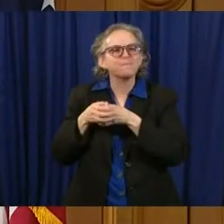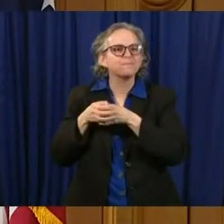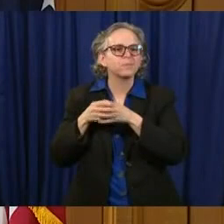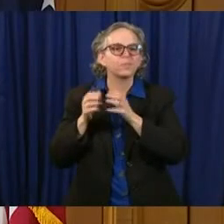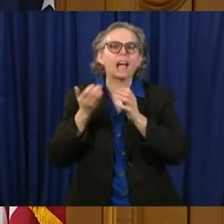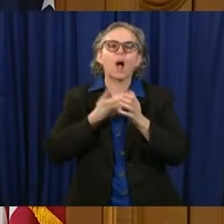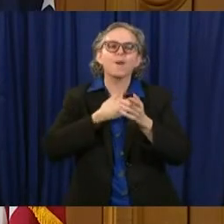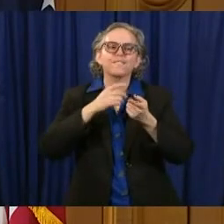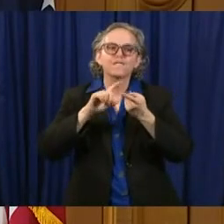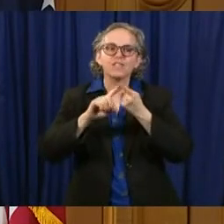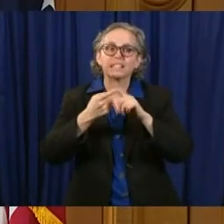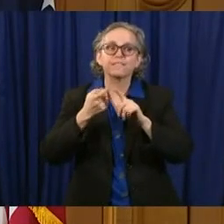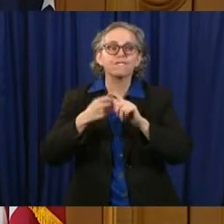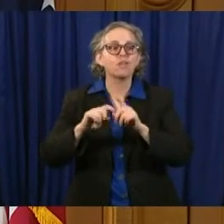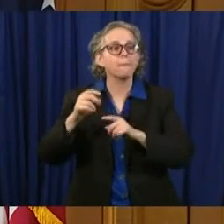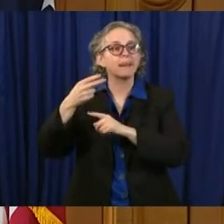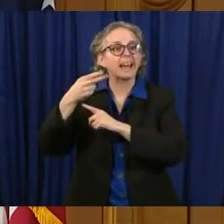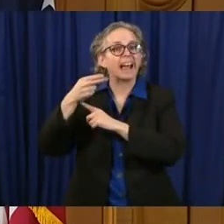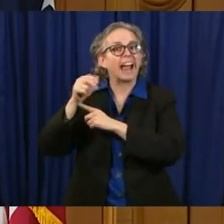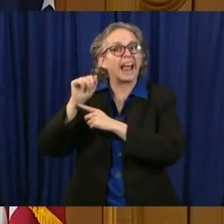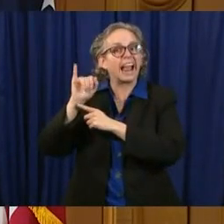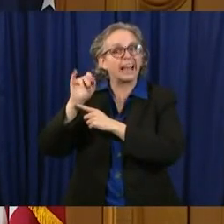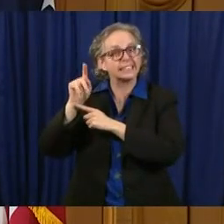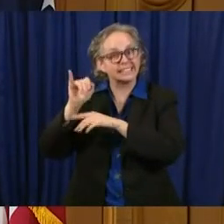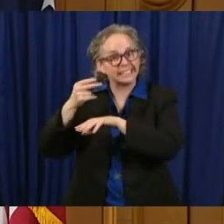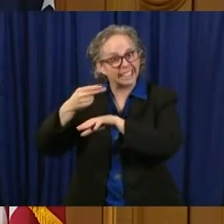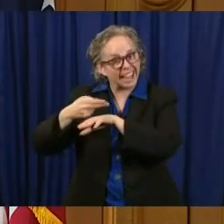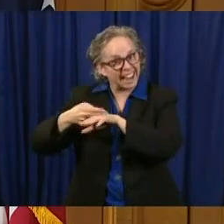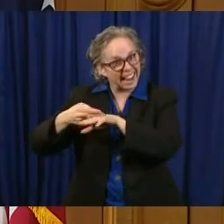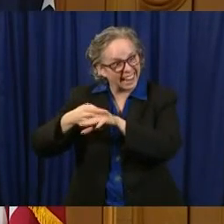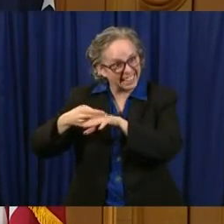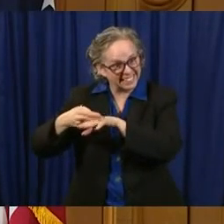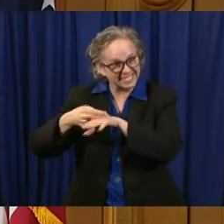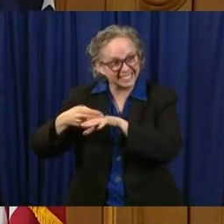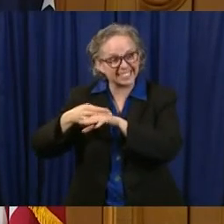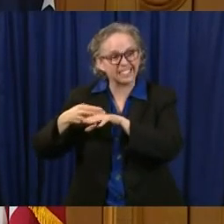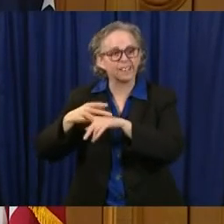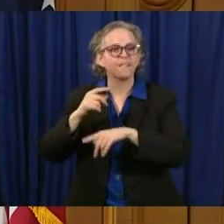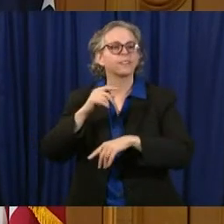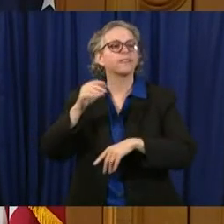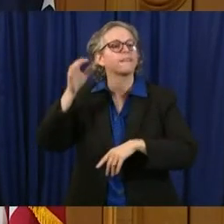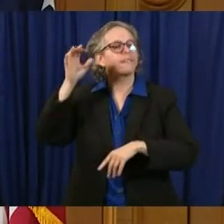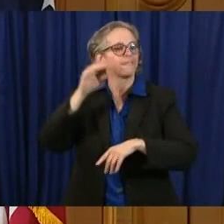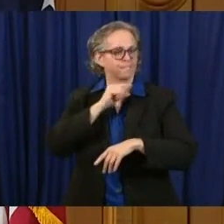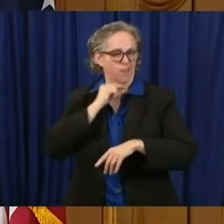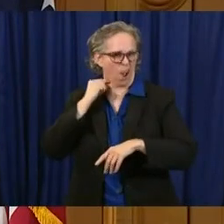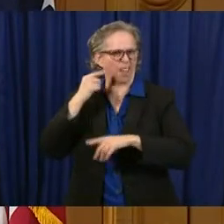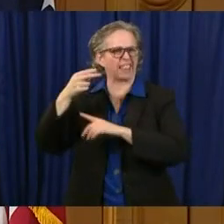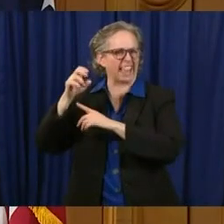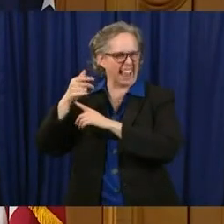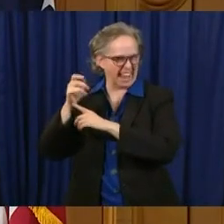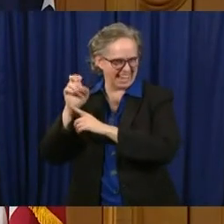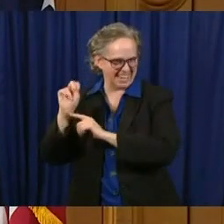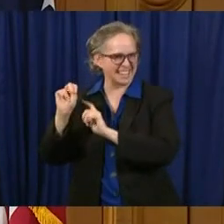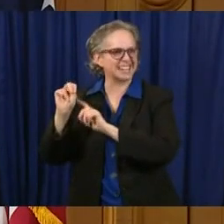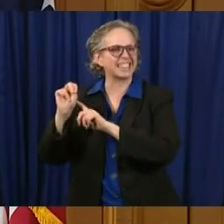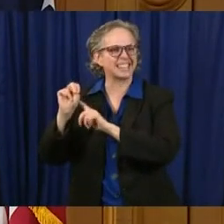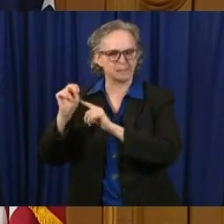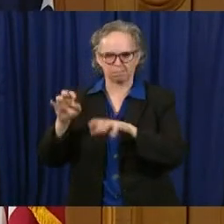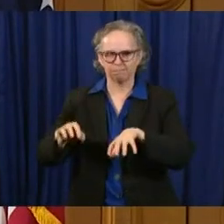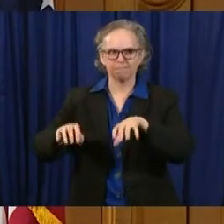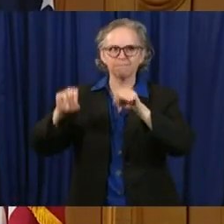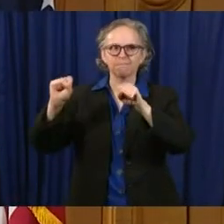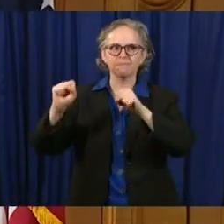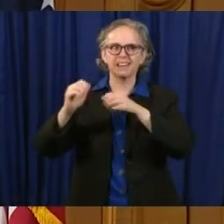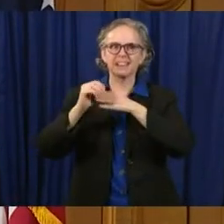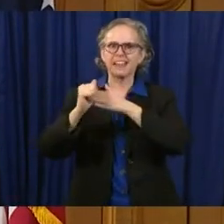who has a school, the school in Haiti. He did Zoom as well and did Mass. And I know many of you, from the emails I've